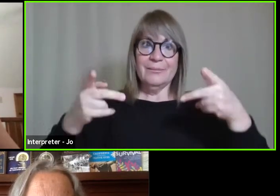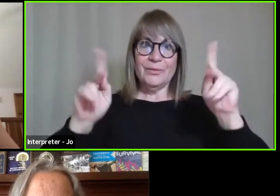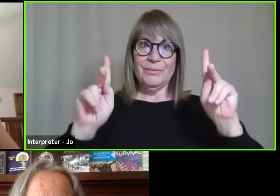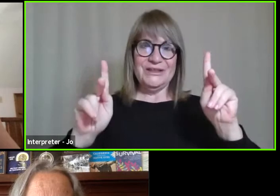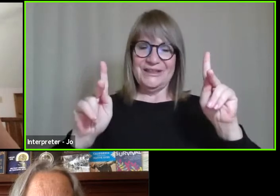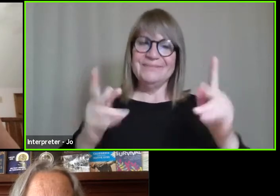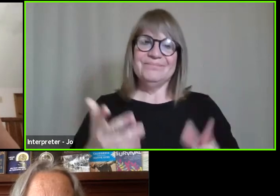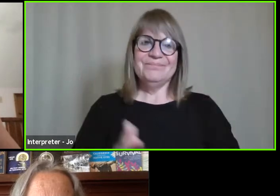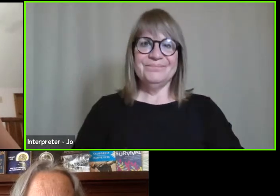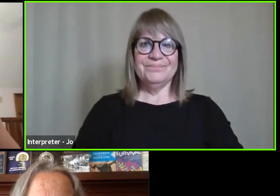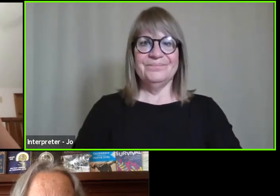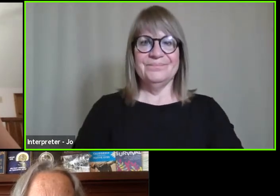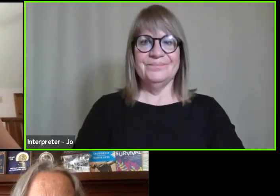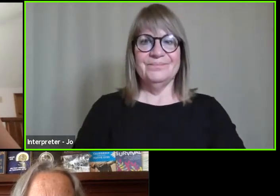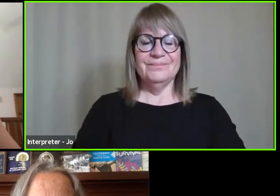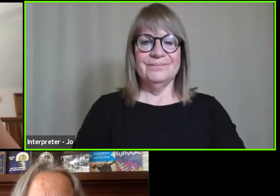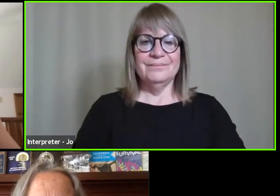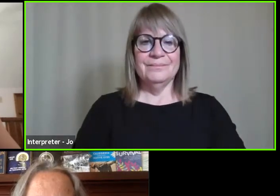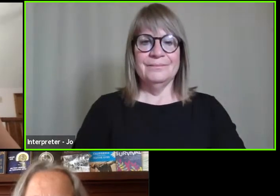question